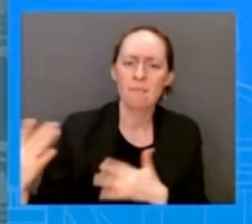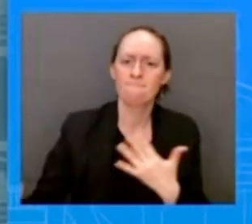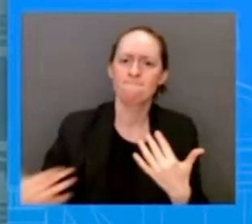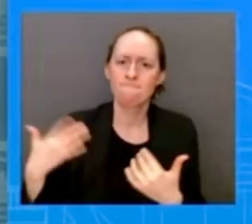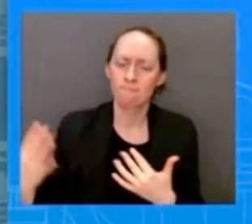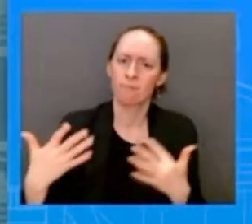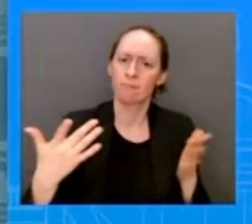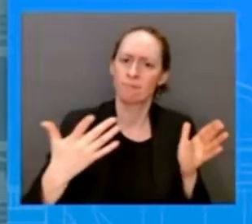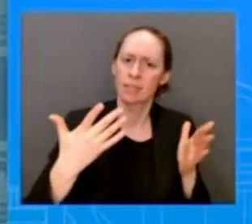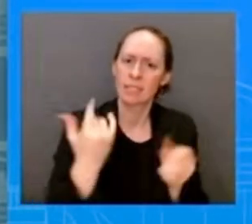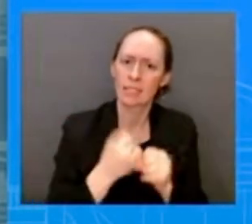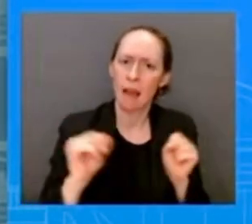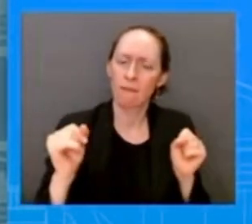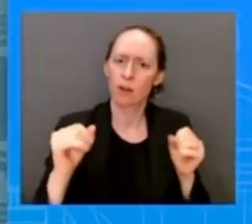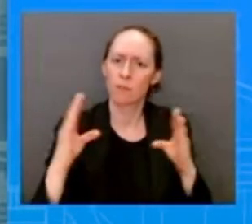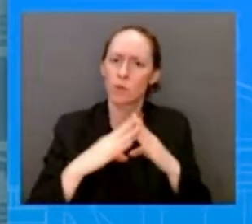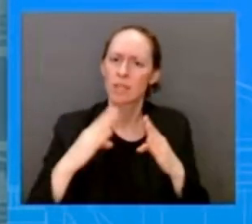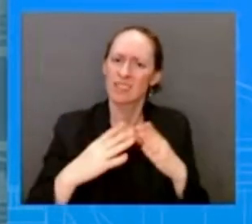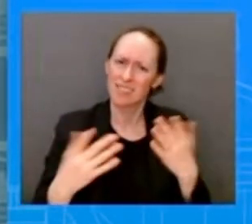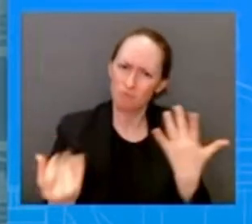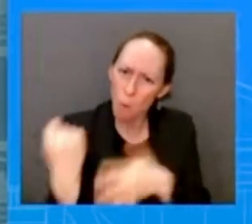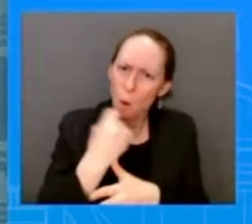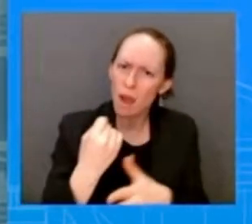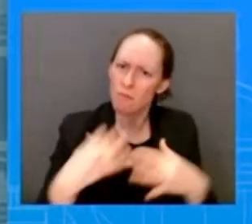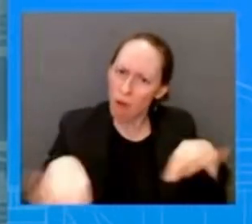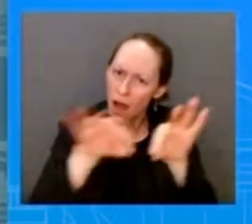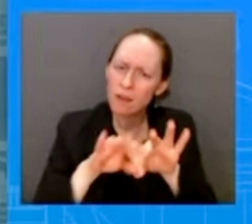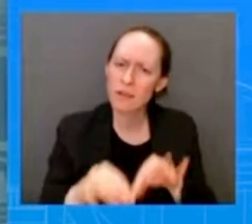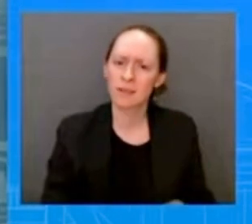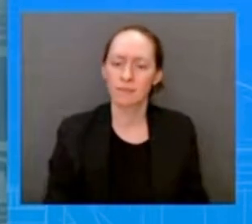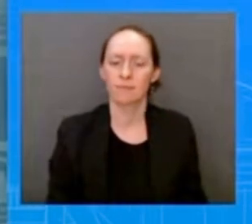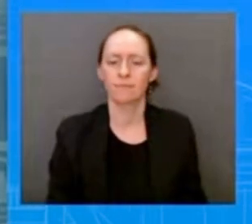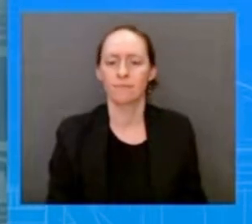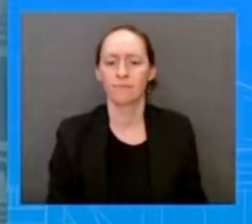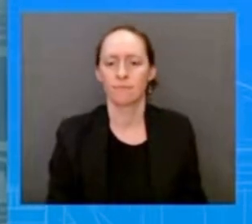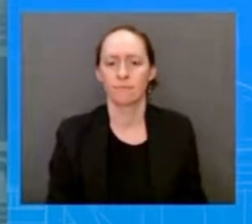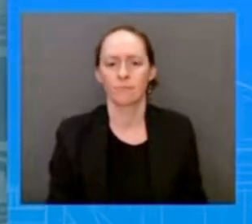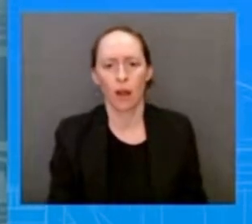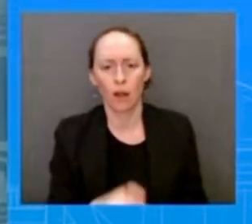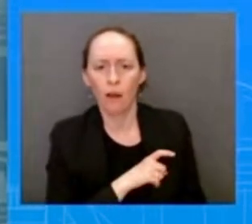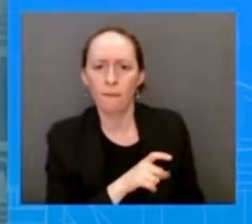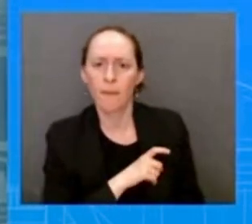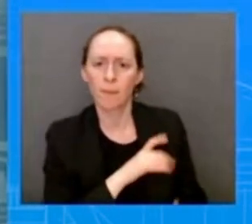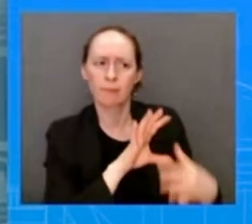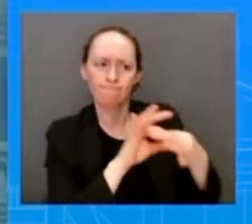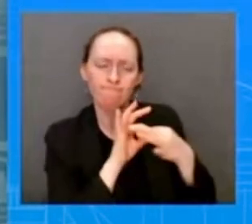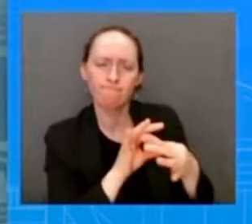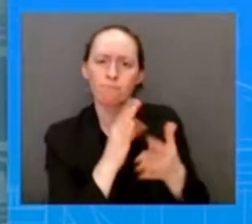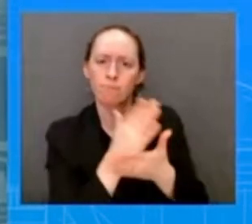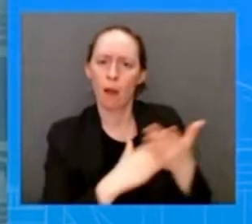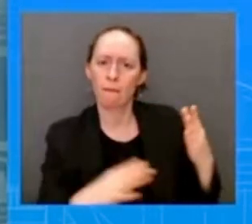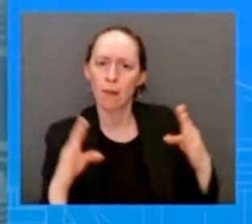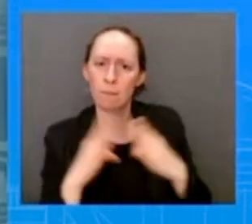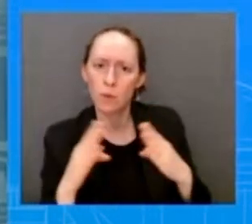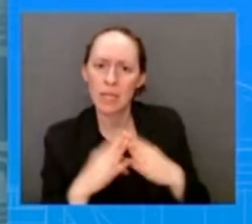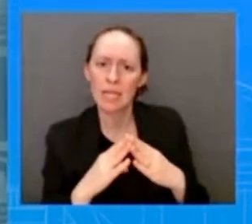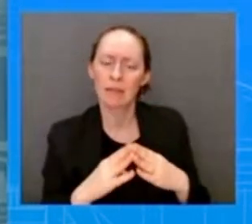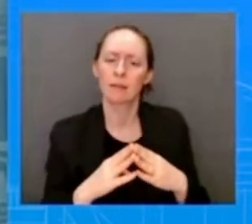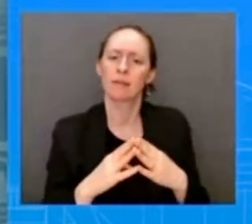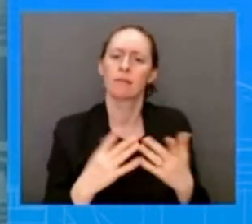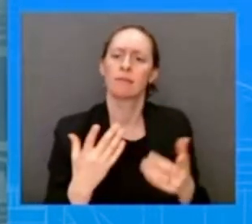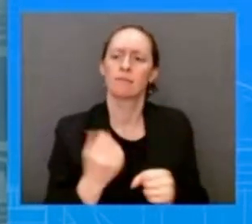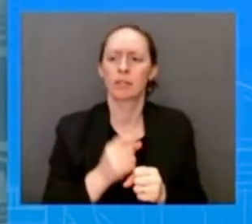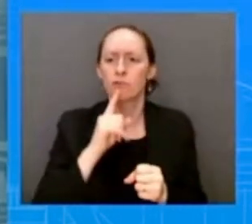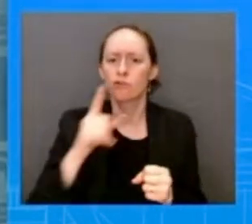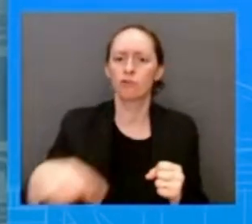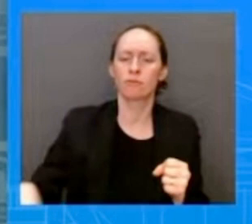able to, that we have law enforcement that go into communities and make sure communities feel safe. If you think about it, this is a president during, when he was senator, started